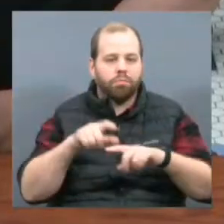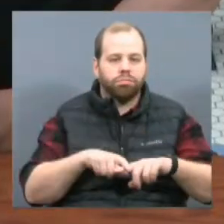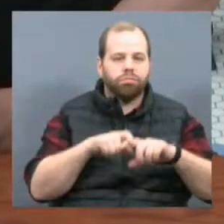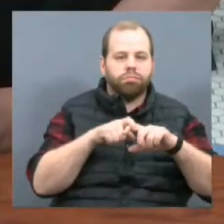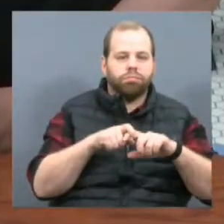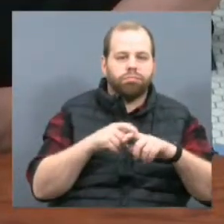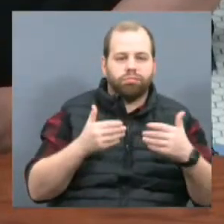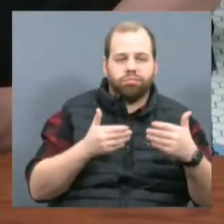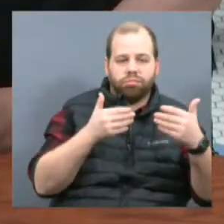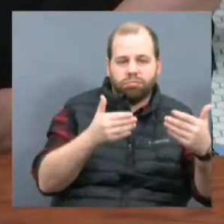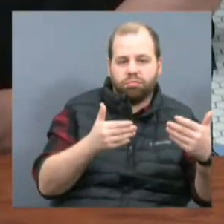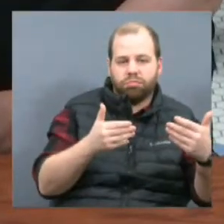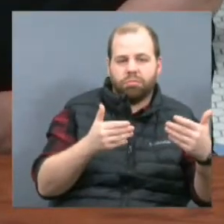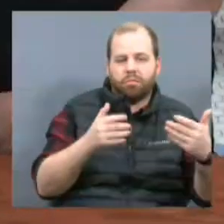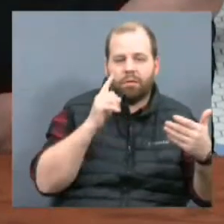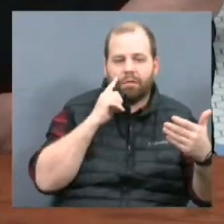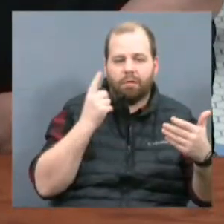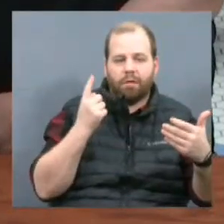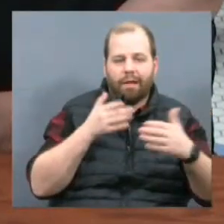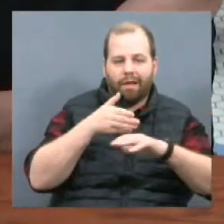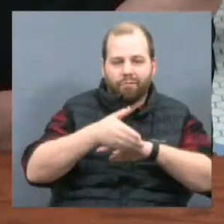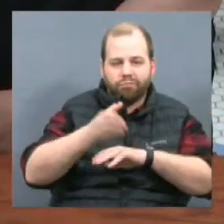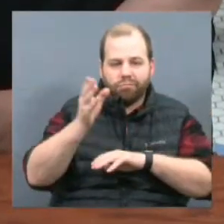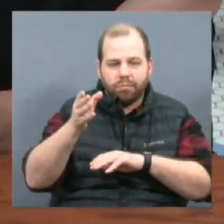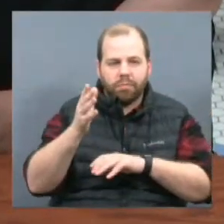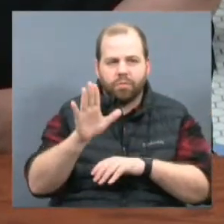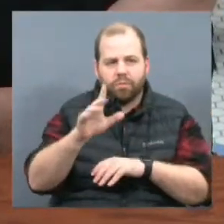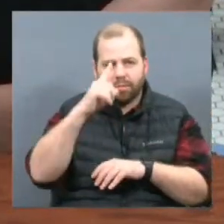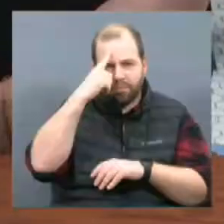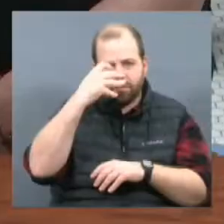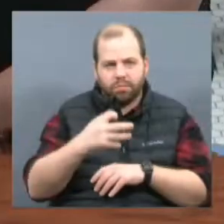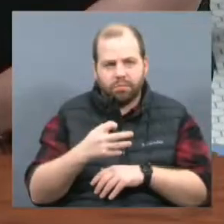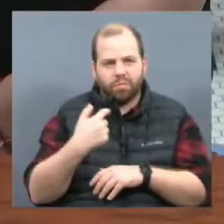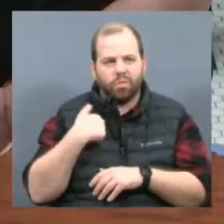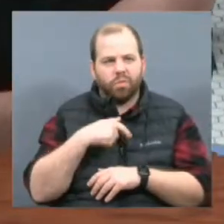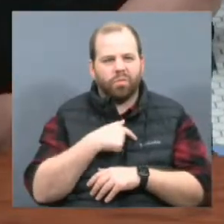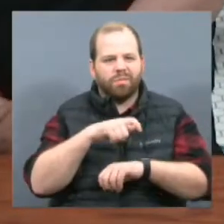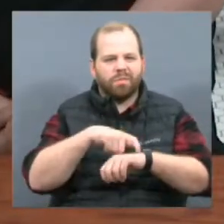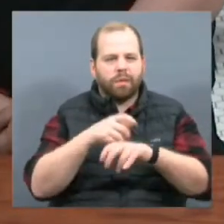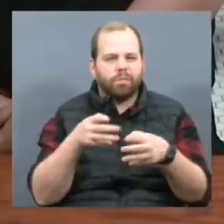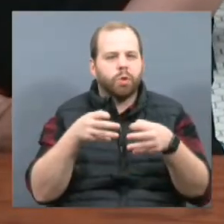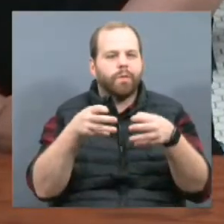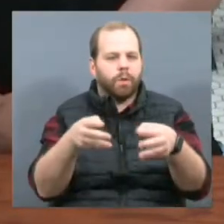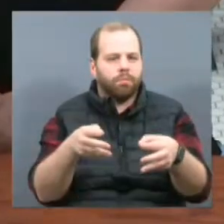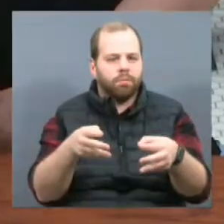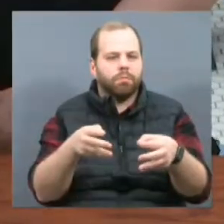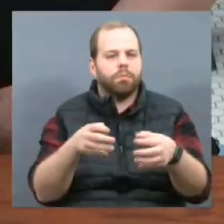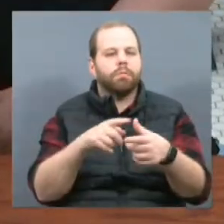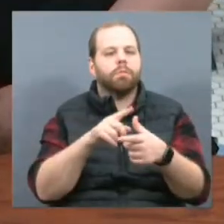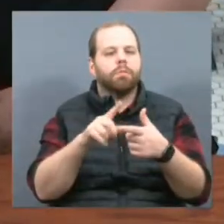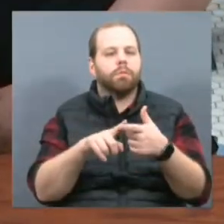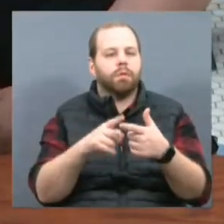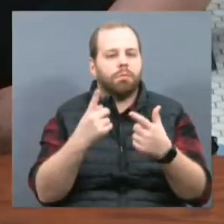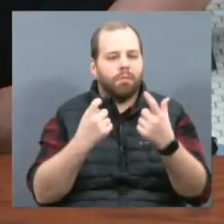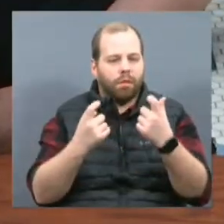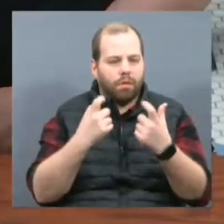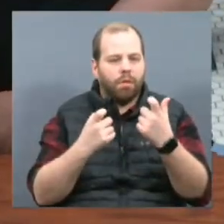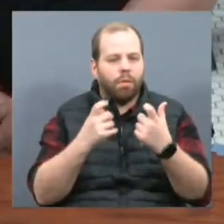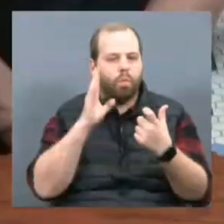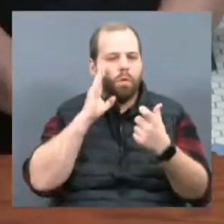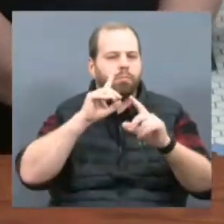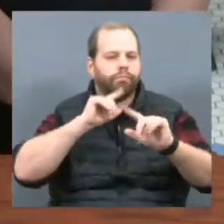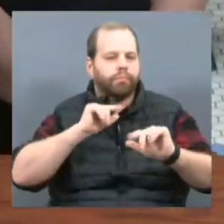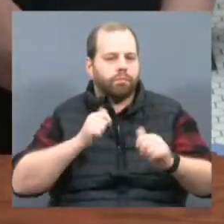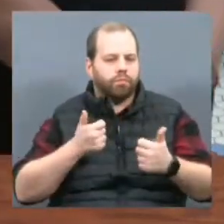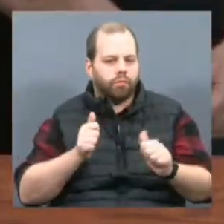or you can make your presentation now. Your choice. I think we defer the time and Okay. then we can answer the questions. You can have a seat right up front